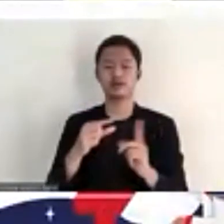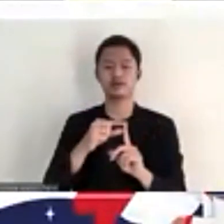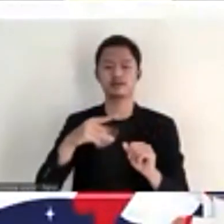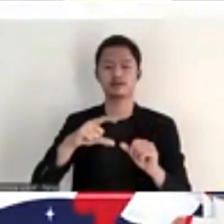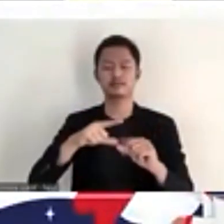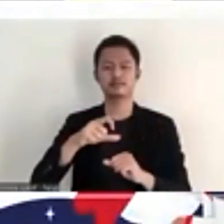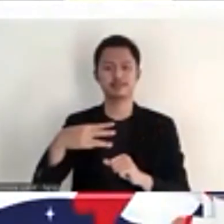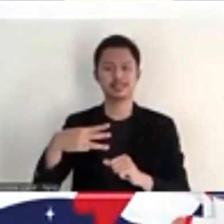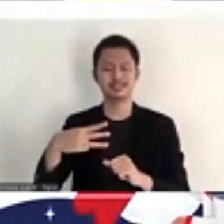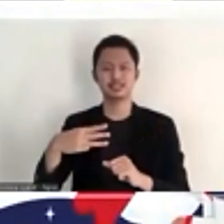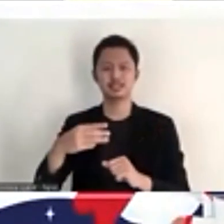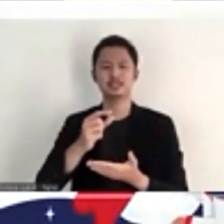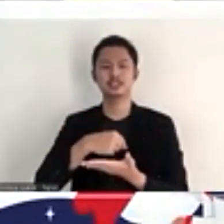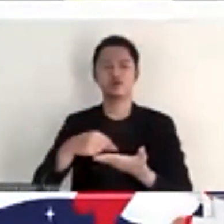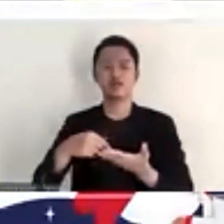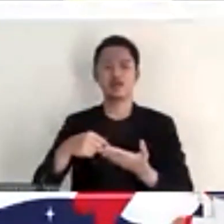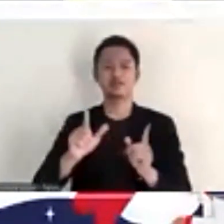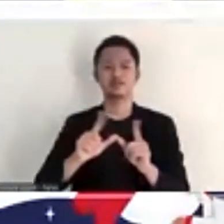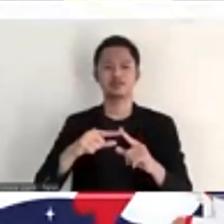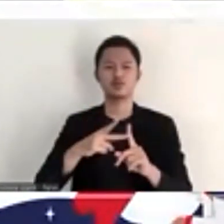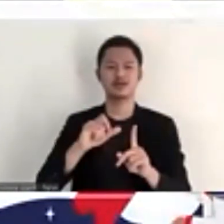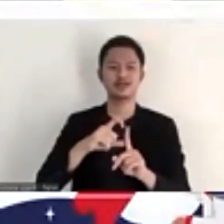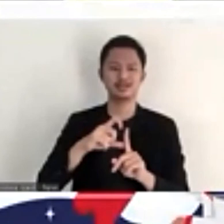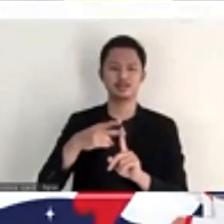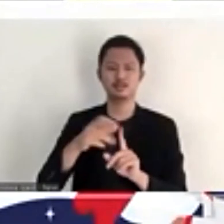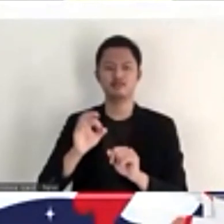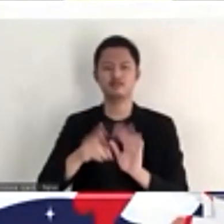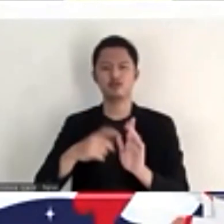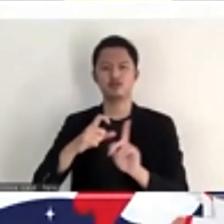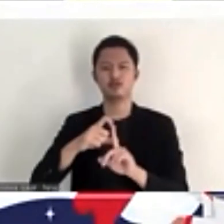Syaikh Sudais barongsai Waterpark